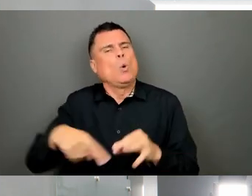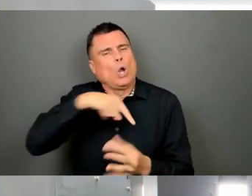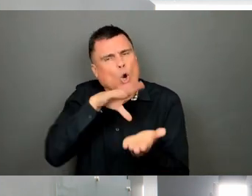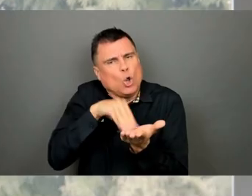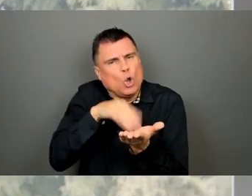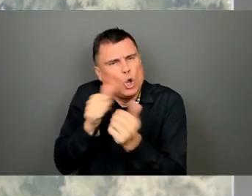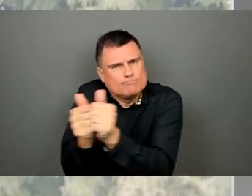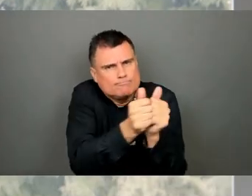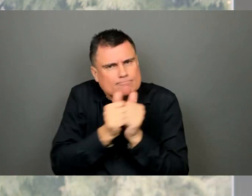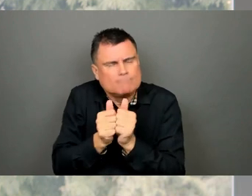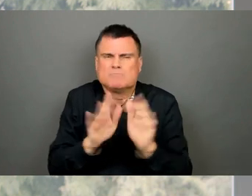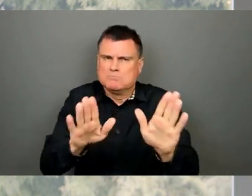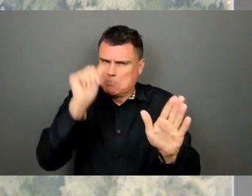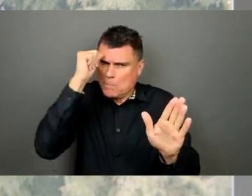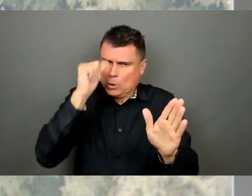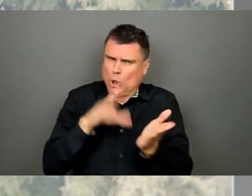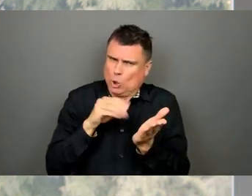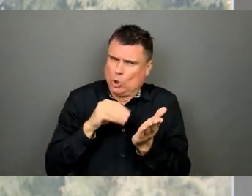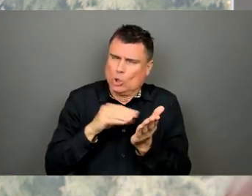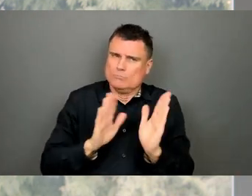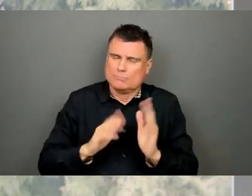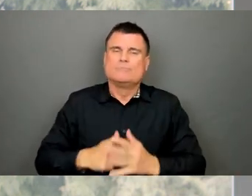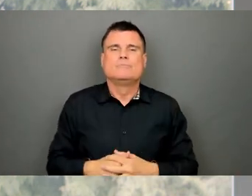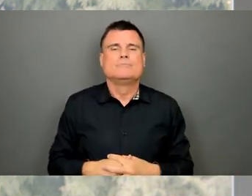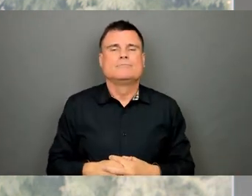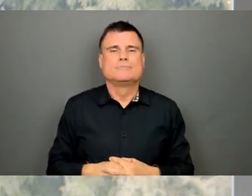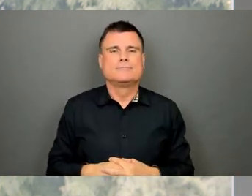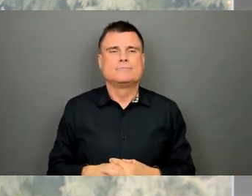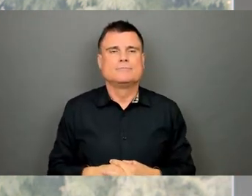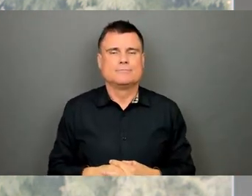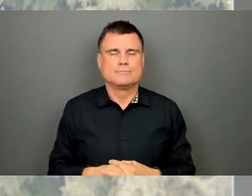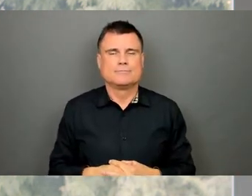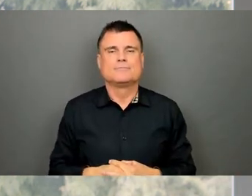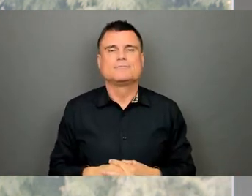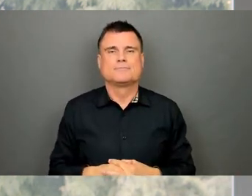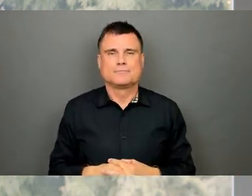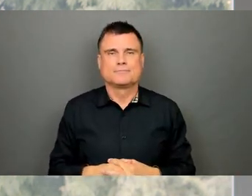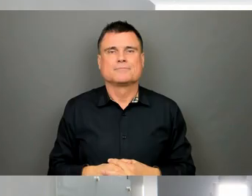for the first time. All right, so cue music. We're going to put them all together, and I'm going to talk you through each one and count it in.